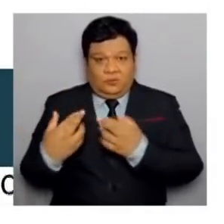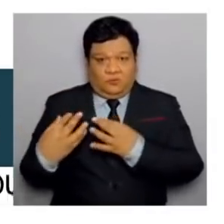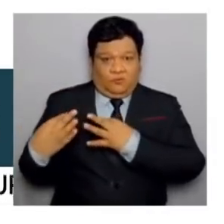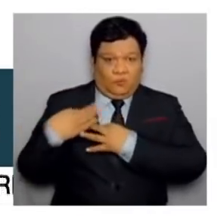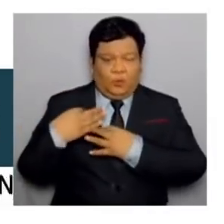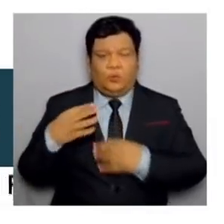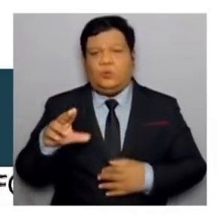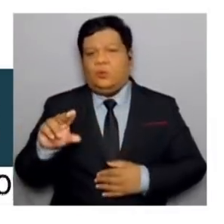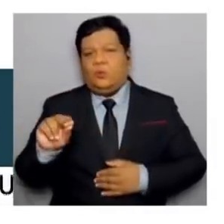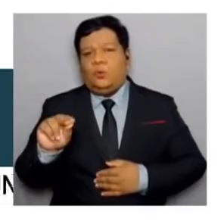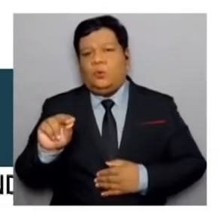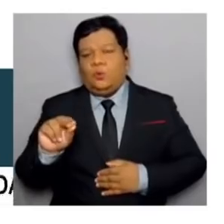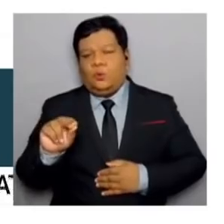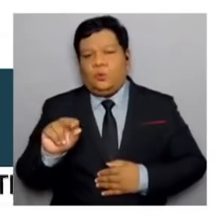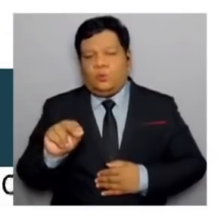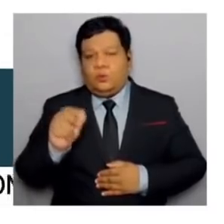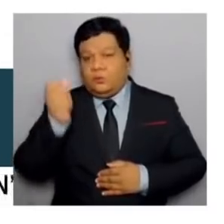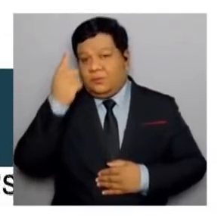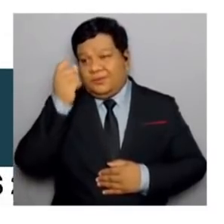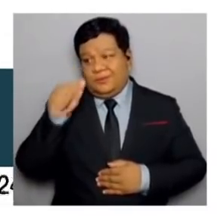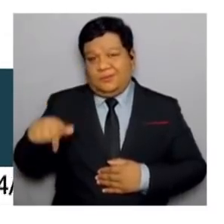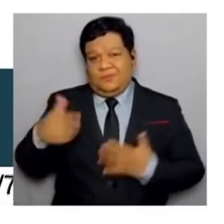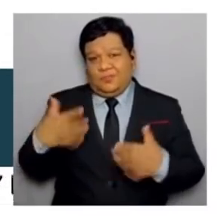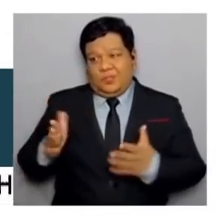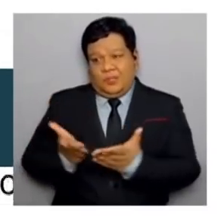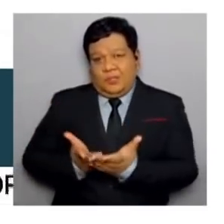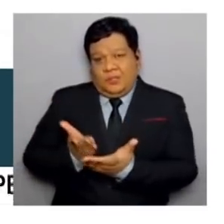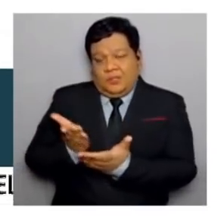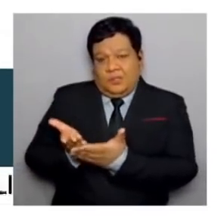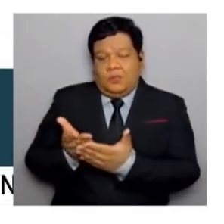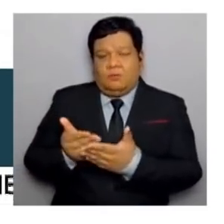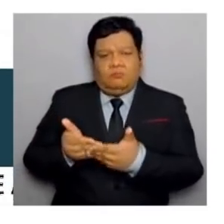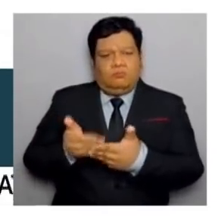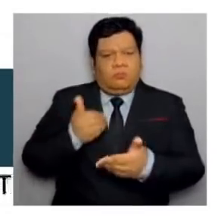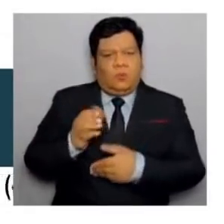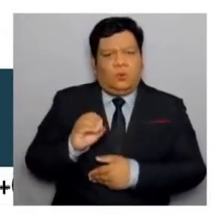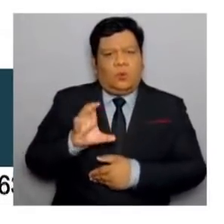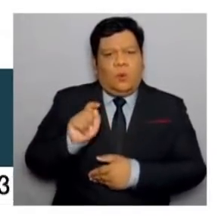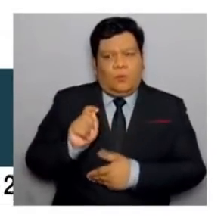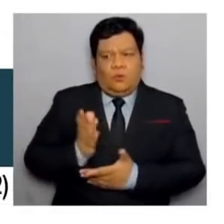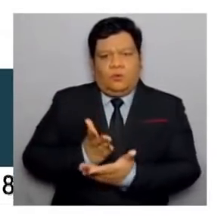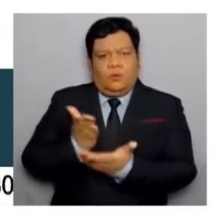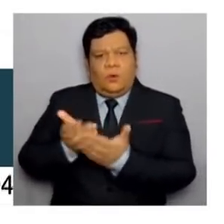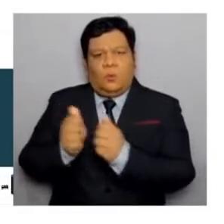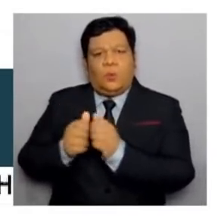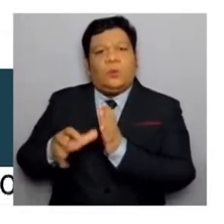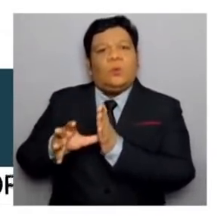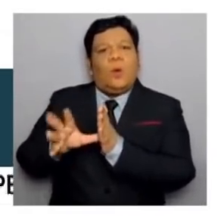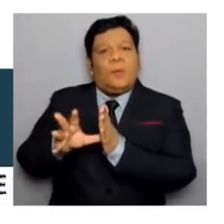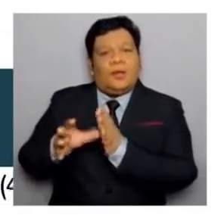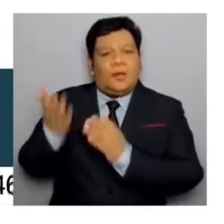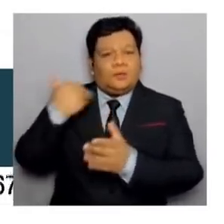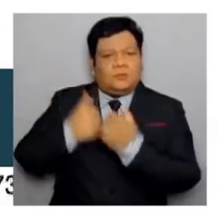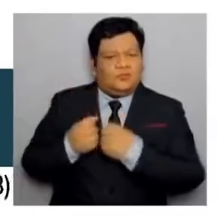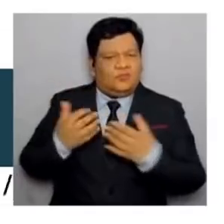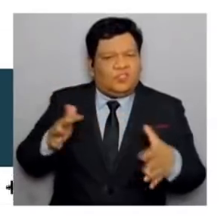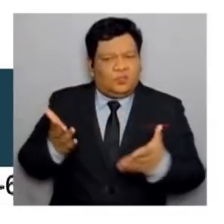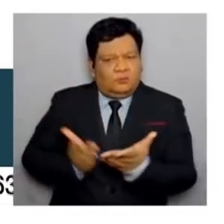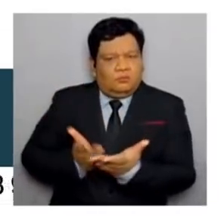sa Supreme Court. Remember, they have filed as early as October. October last year pa to. And can you